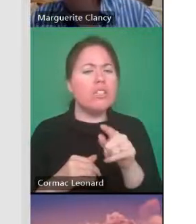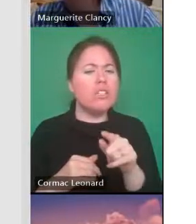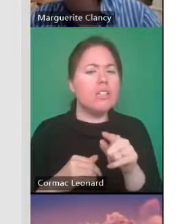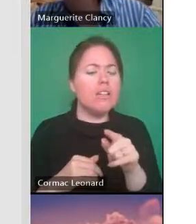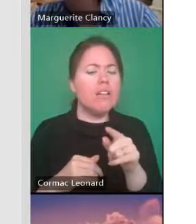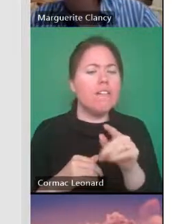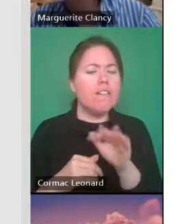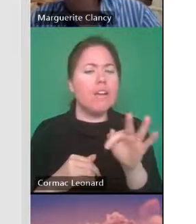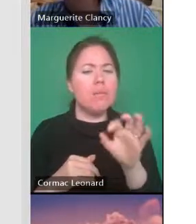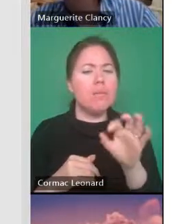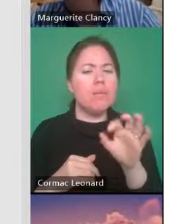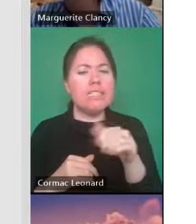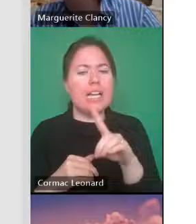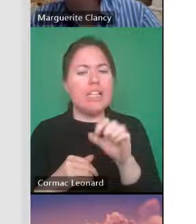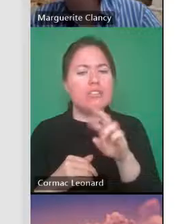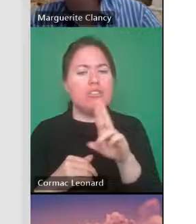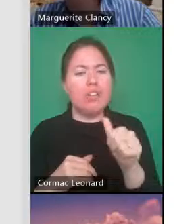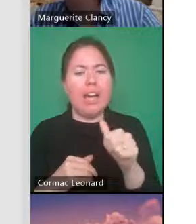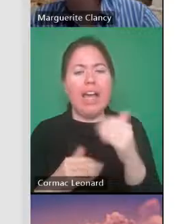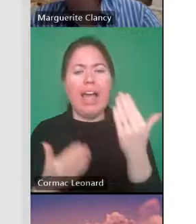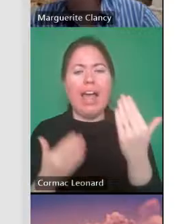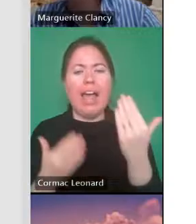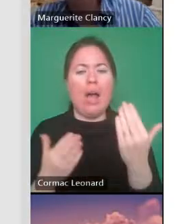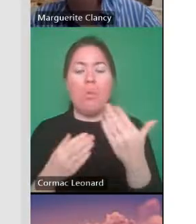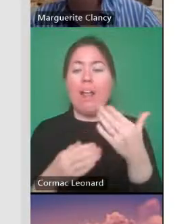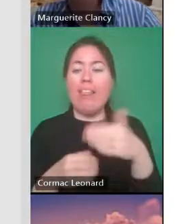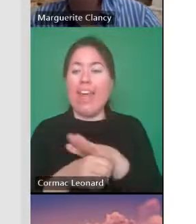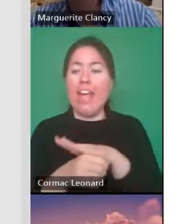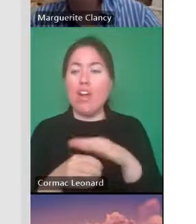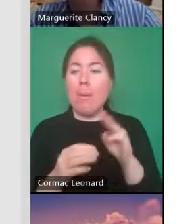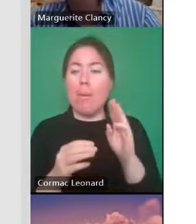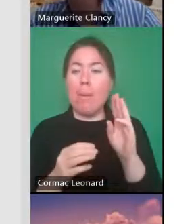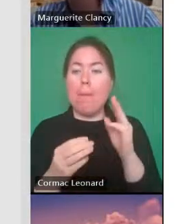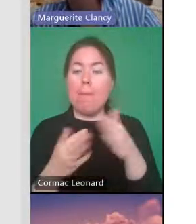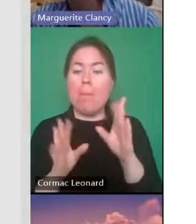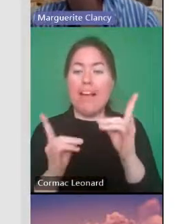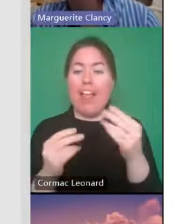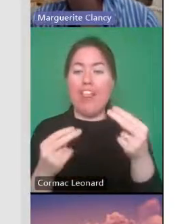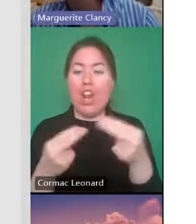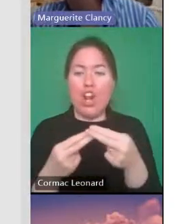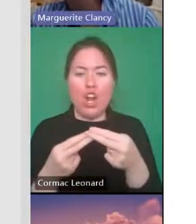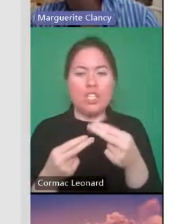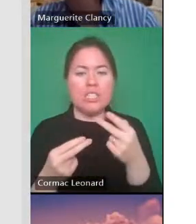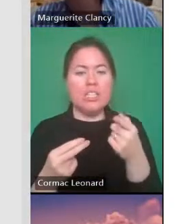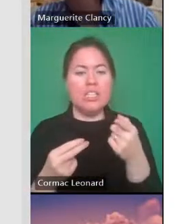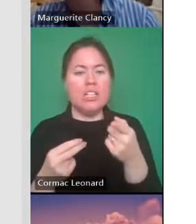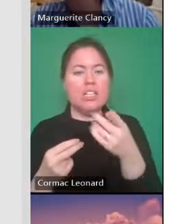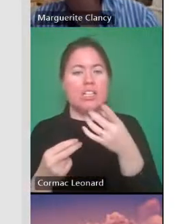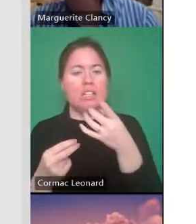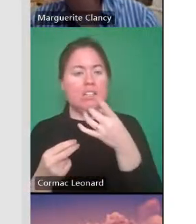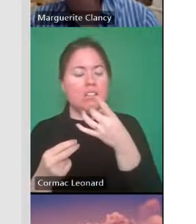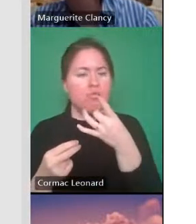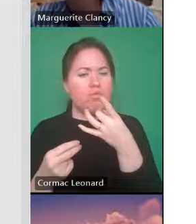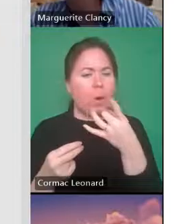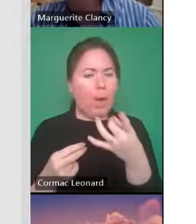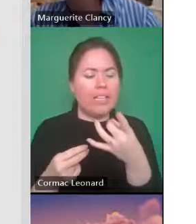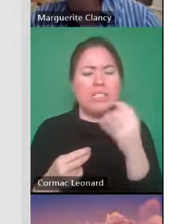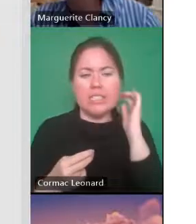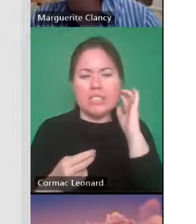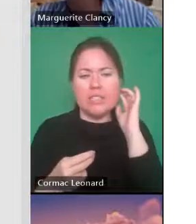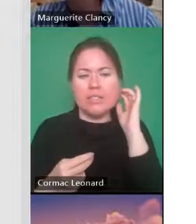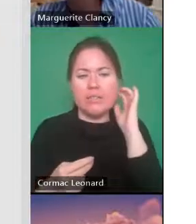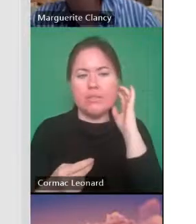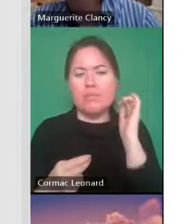will area public health nurse access the recording? Okay, so I think you've put up, Carol, that. Yeah, and